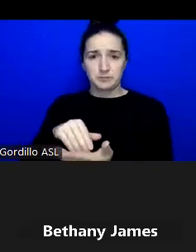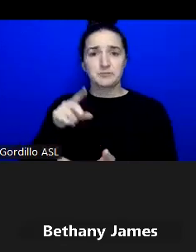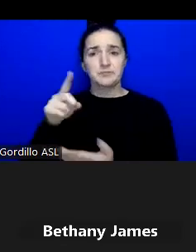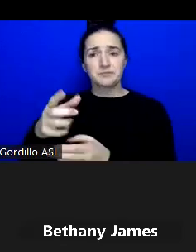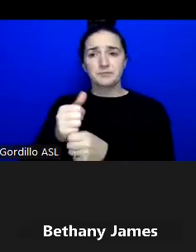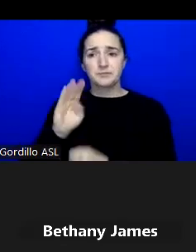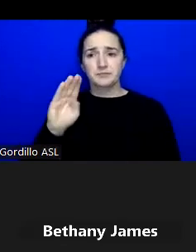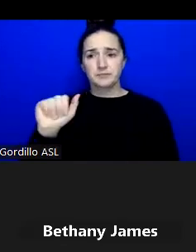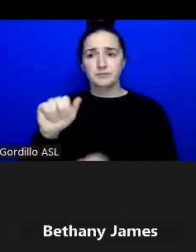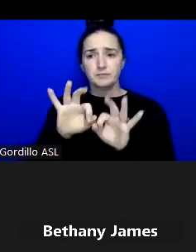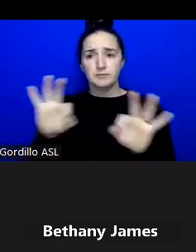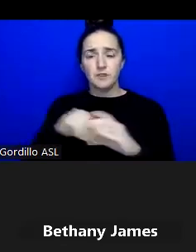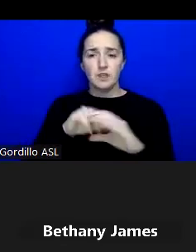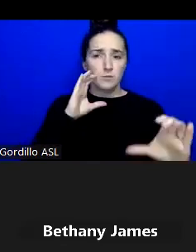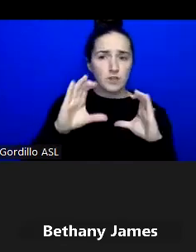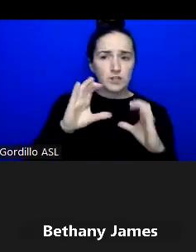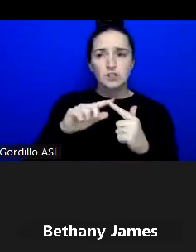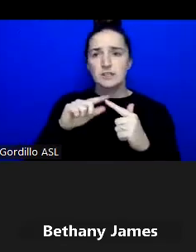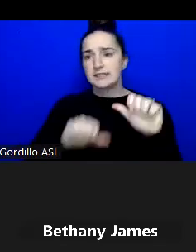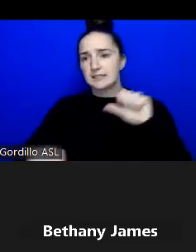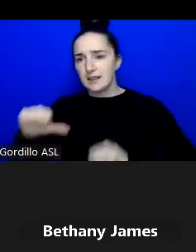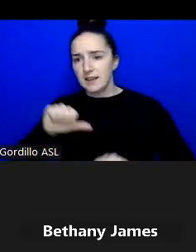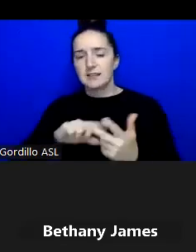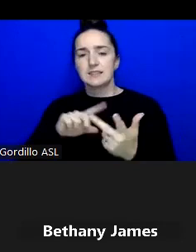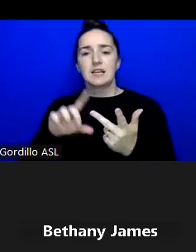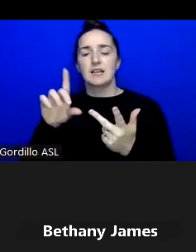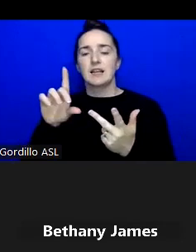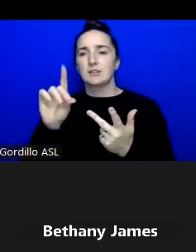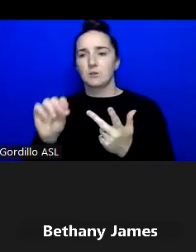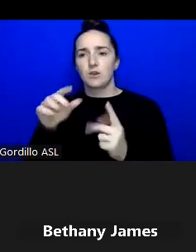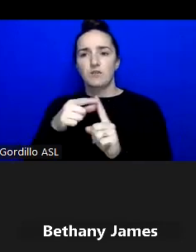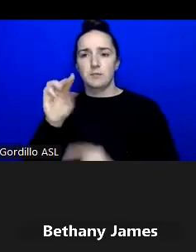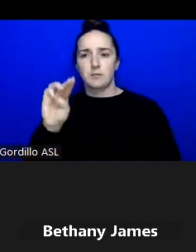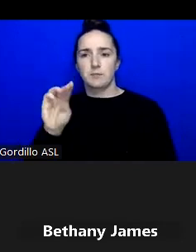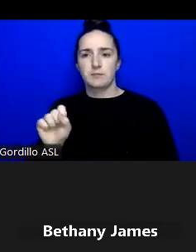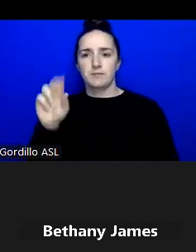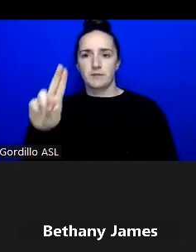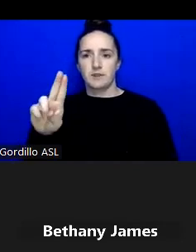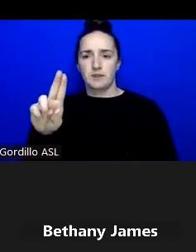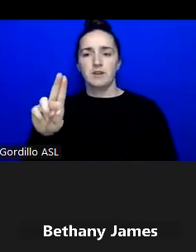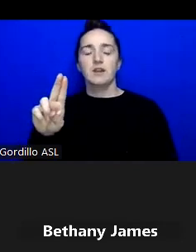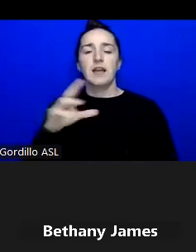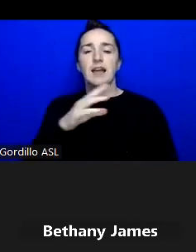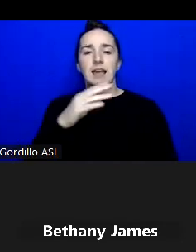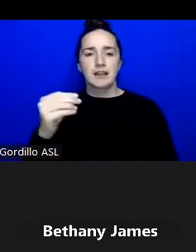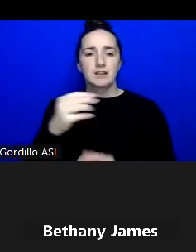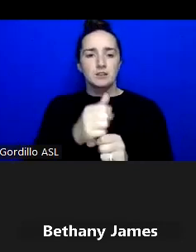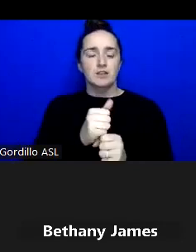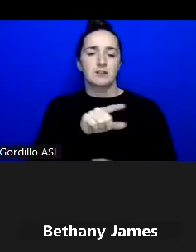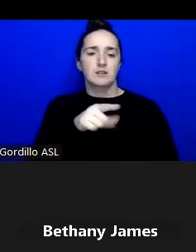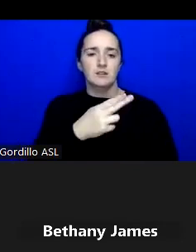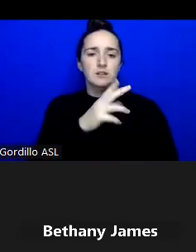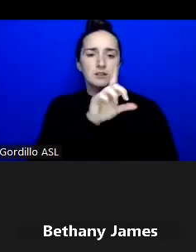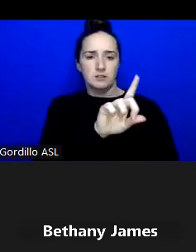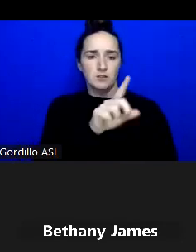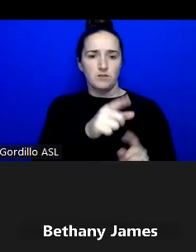communication sciences and disorders from Michigan State University and a doctor of audiology degree from Ohio University.